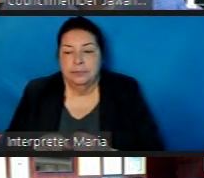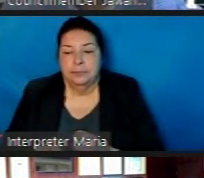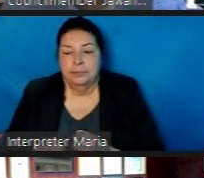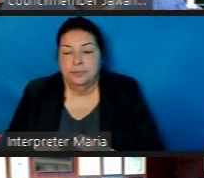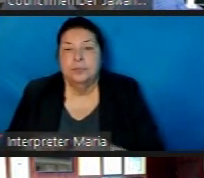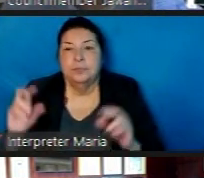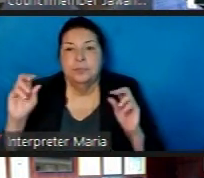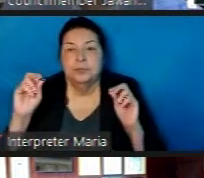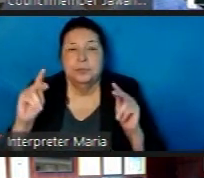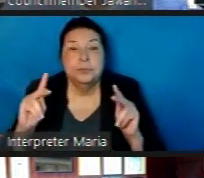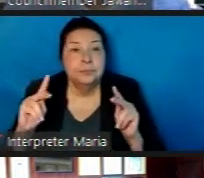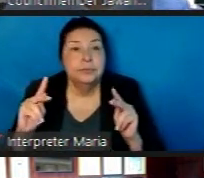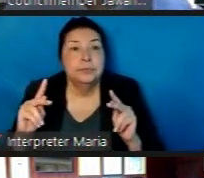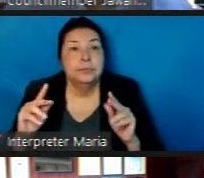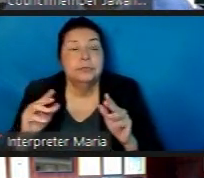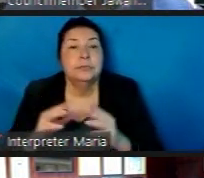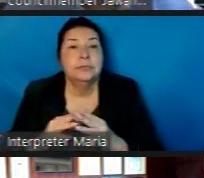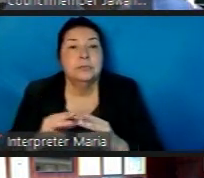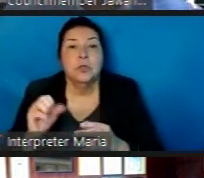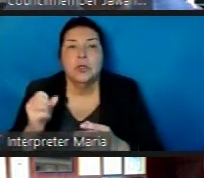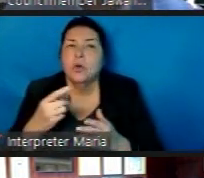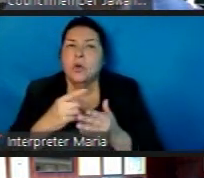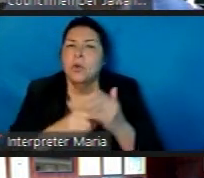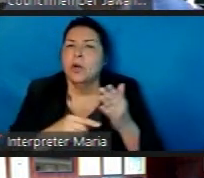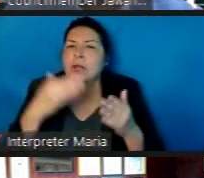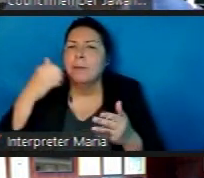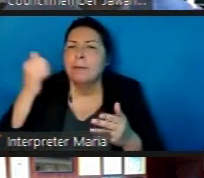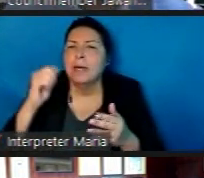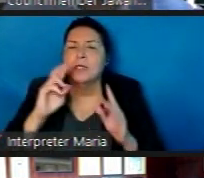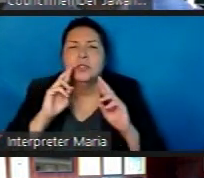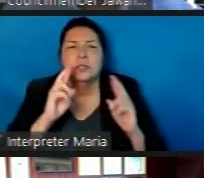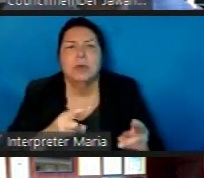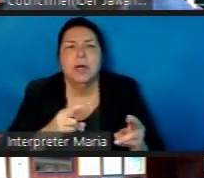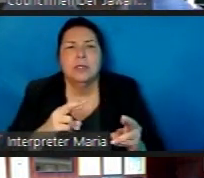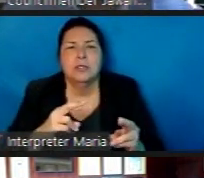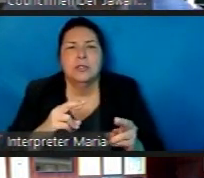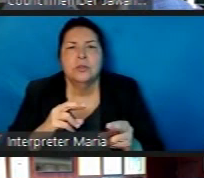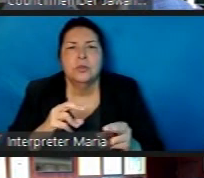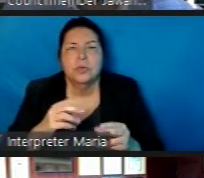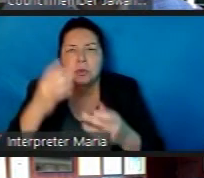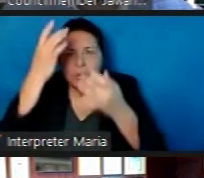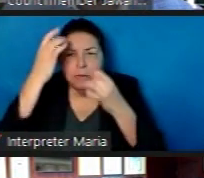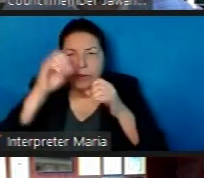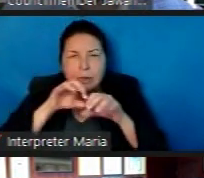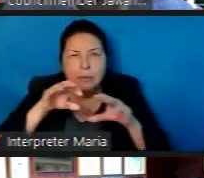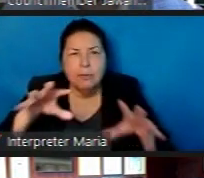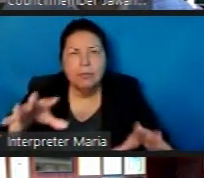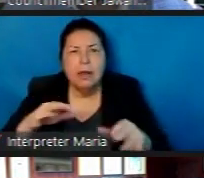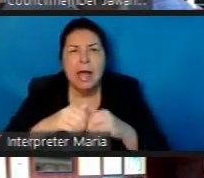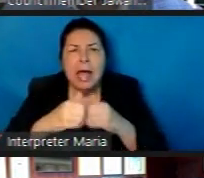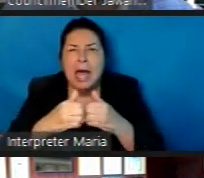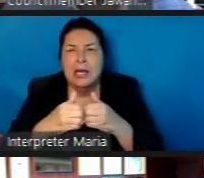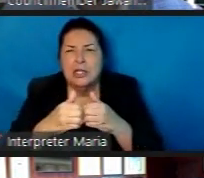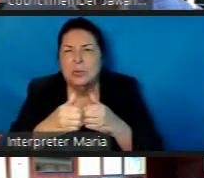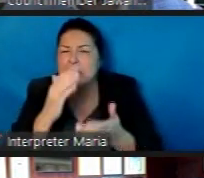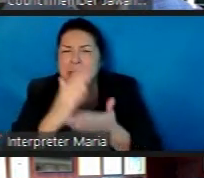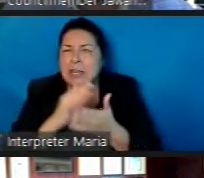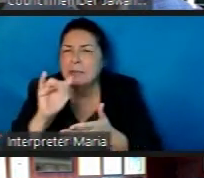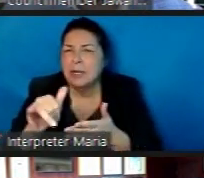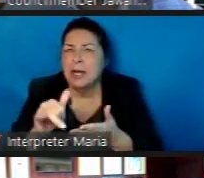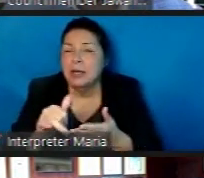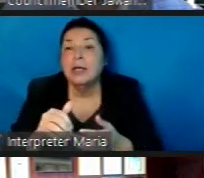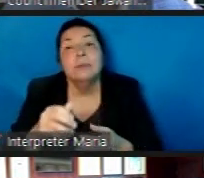All right, so what is the best response to a pandemic? How do we get out of all of that? Of course, we want to be